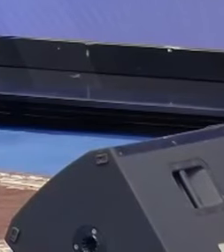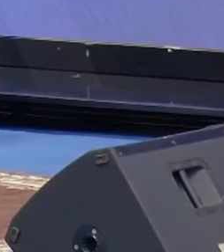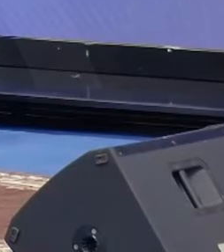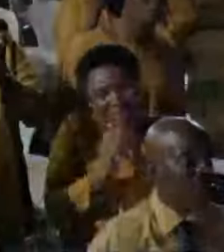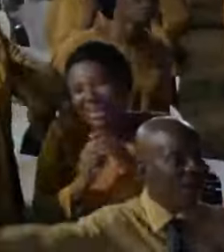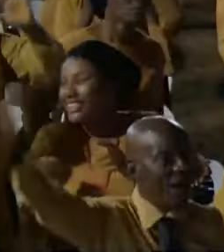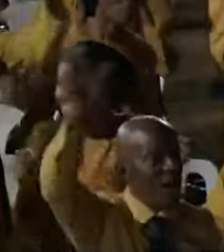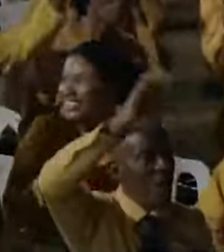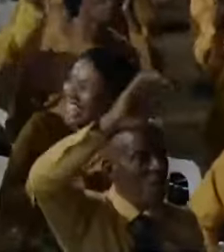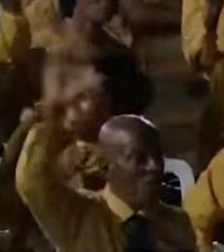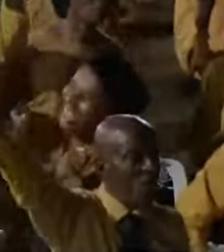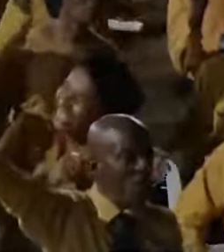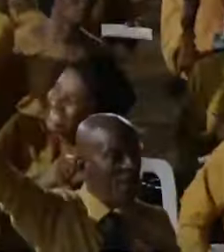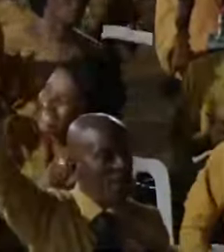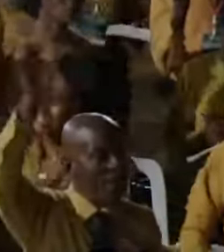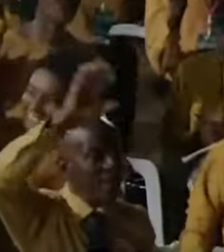Praise the Lord.